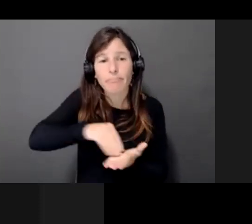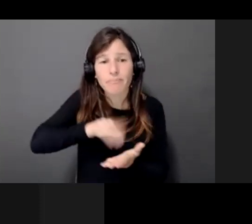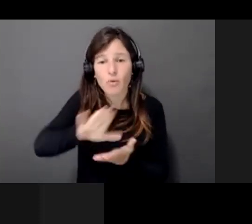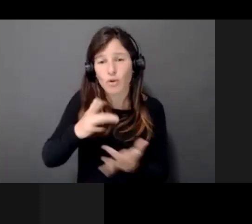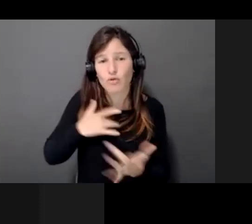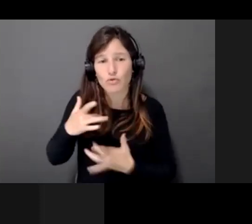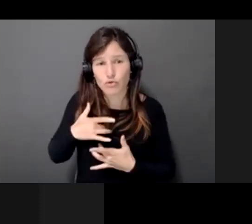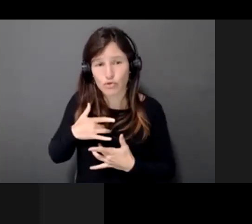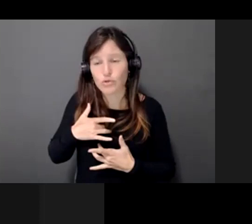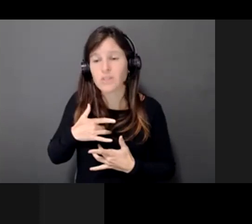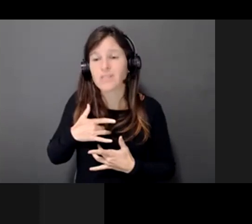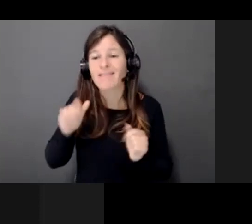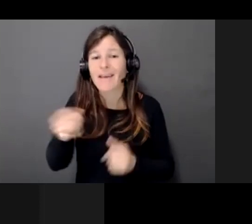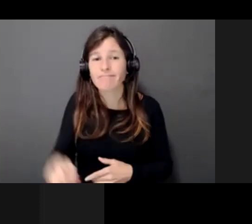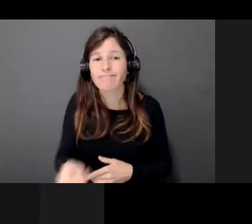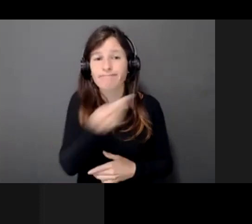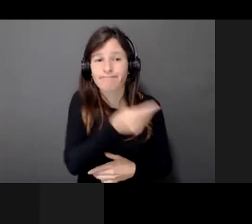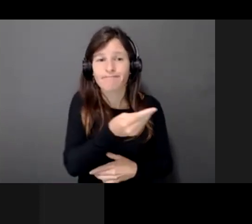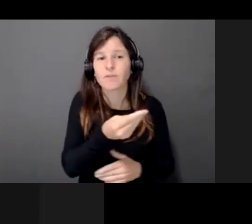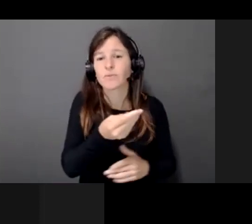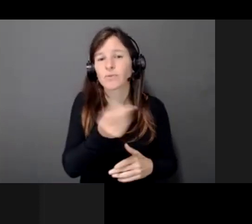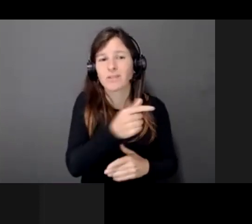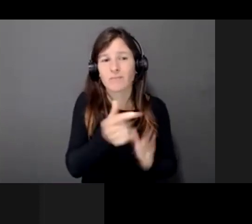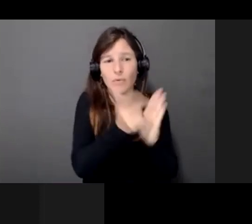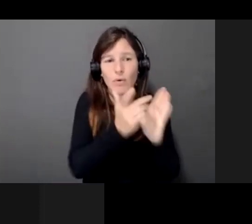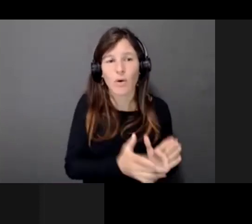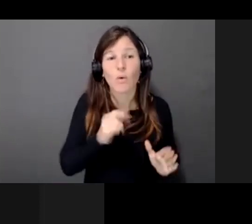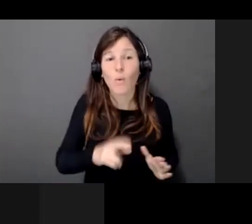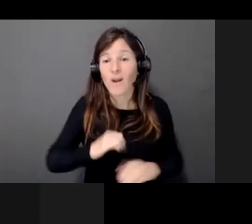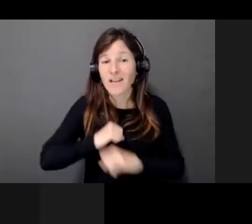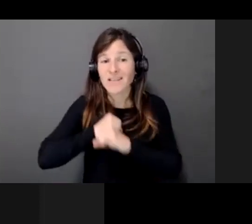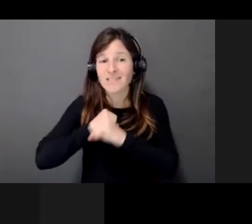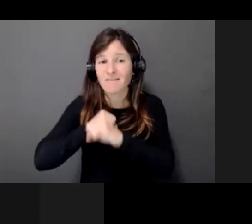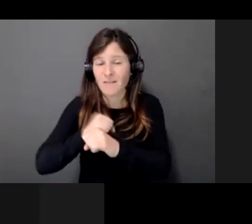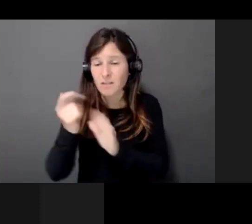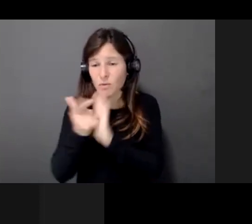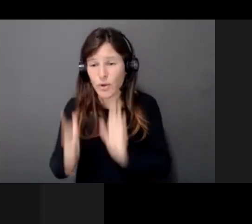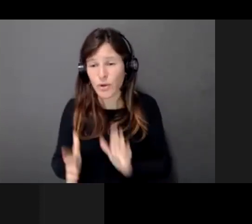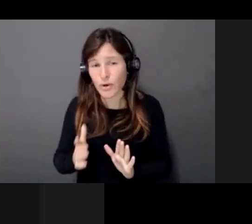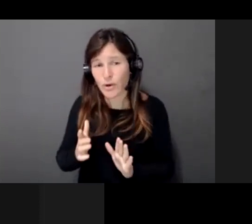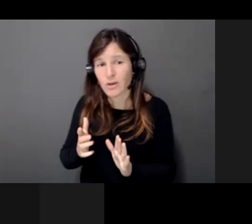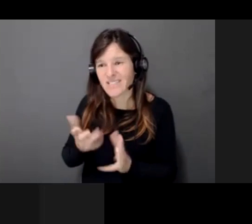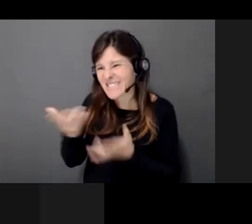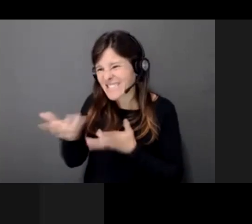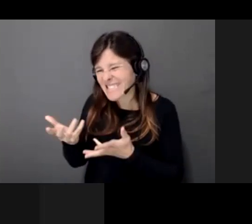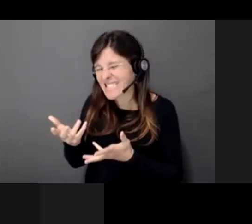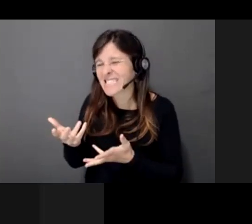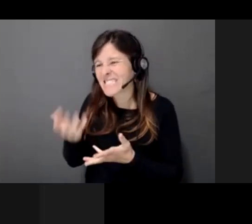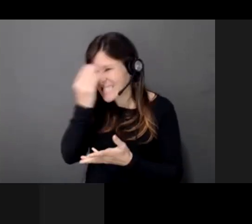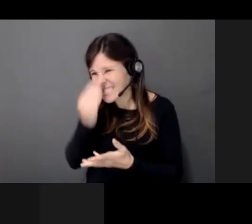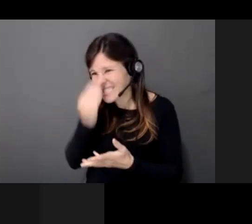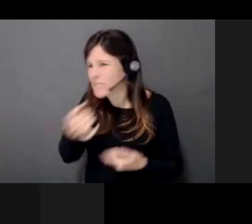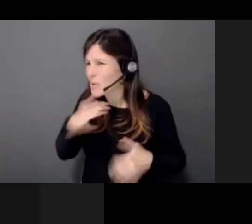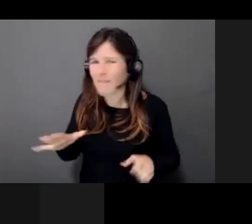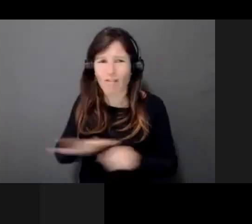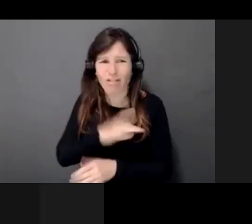Crown, or talk to the defense lawyer. And the defense lawyer can relay those concerns to the Crown. And then the Crown will take those into